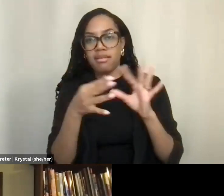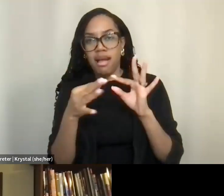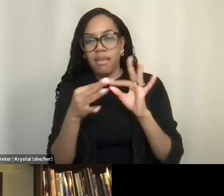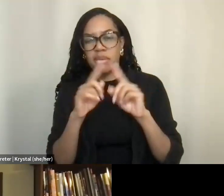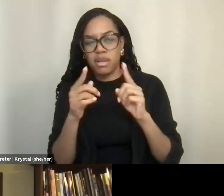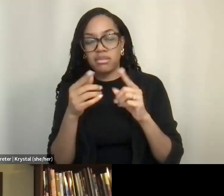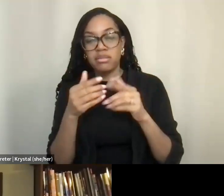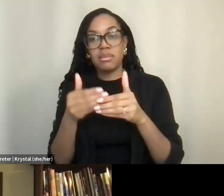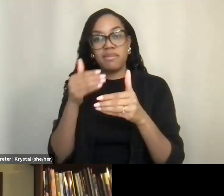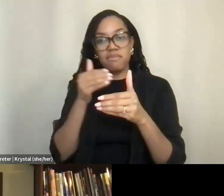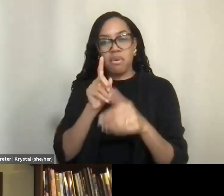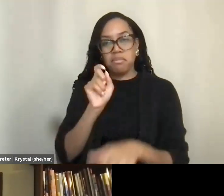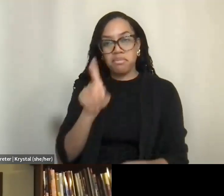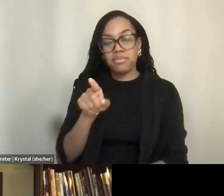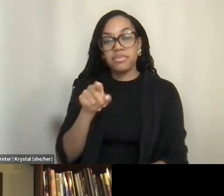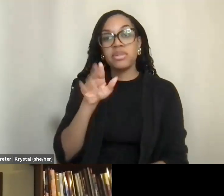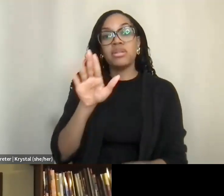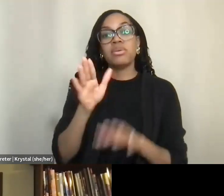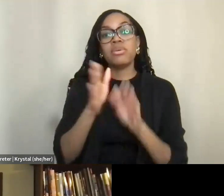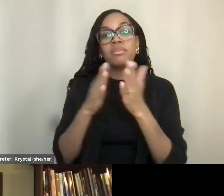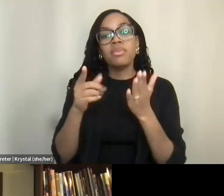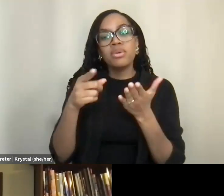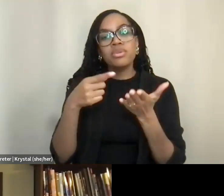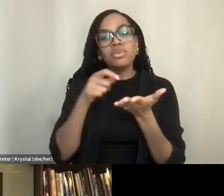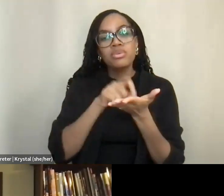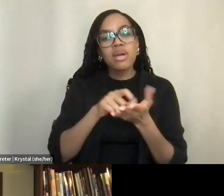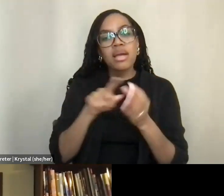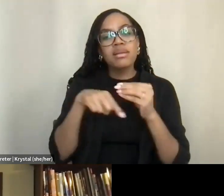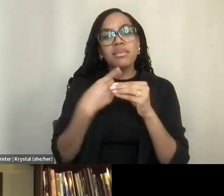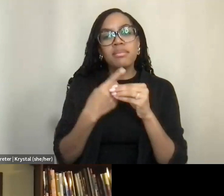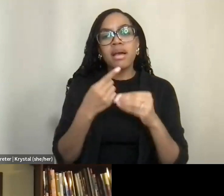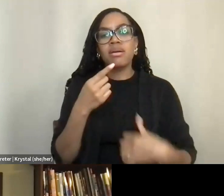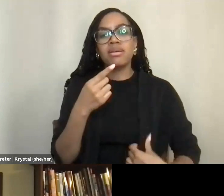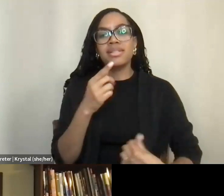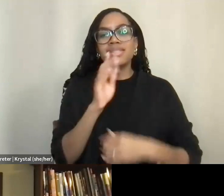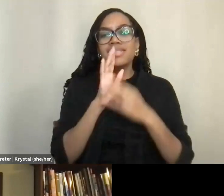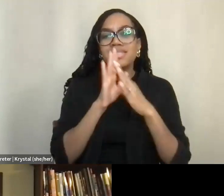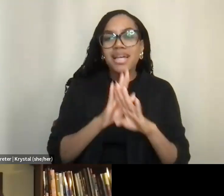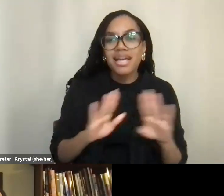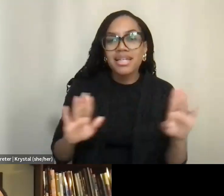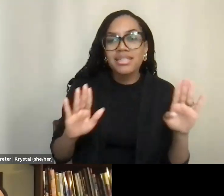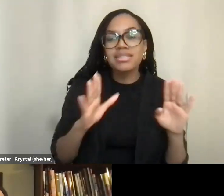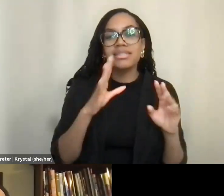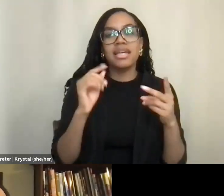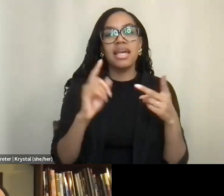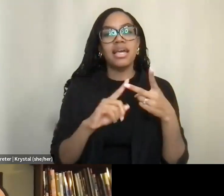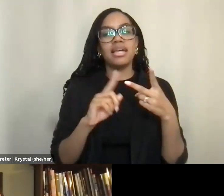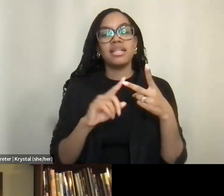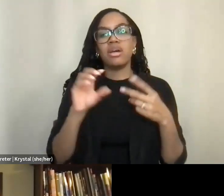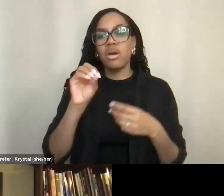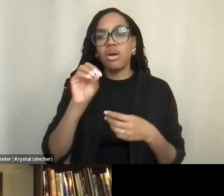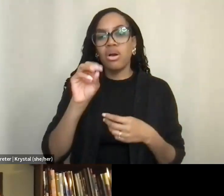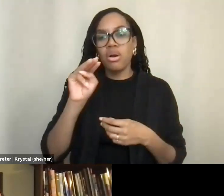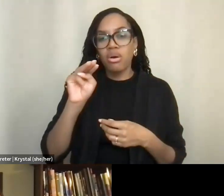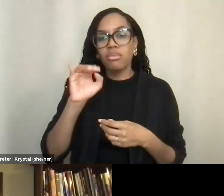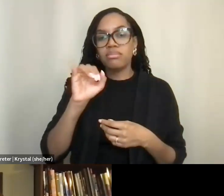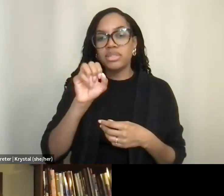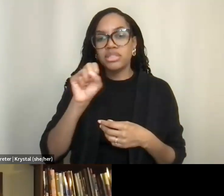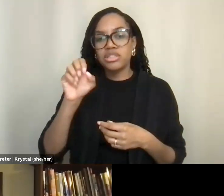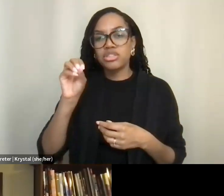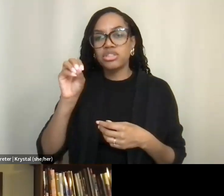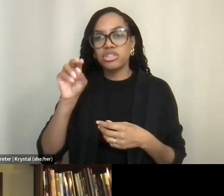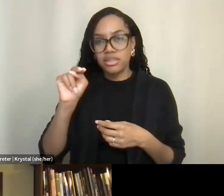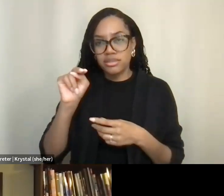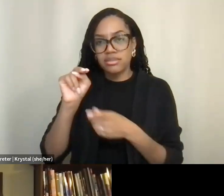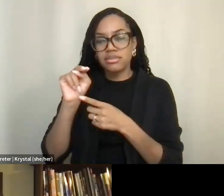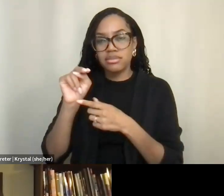the protracted silences and the power of omissions that allow U.S. war making to